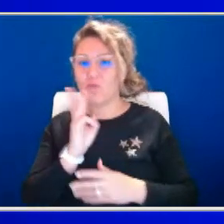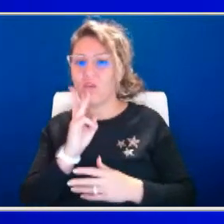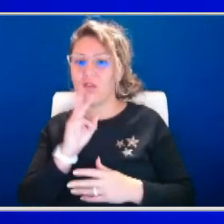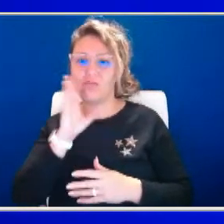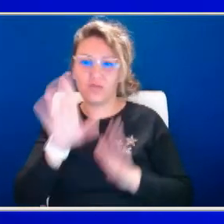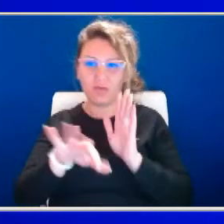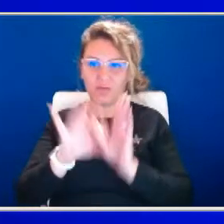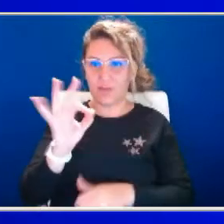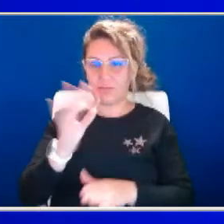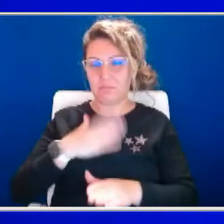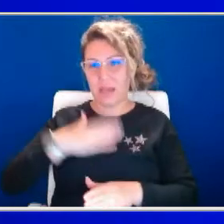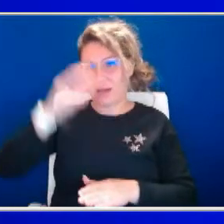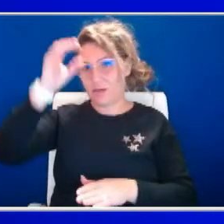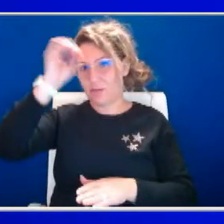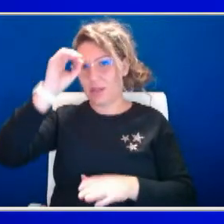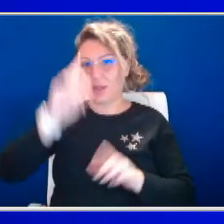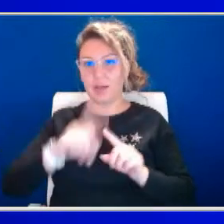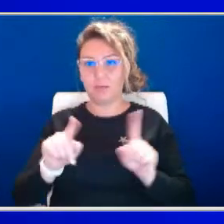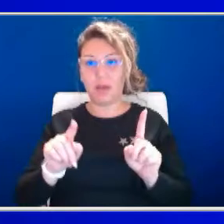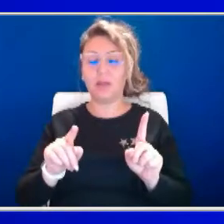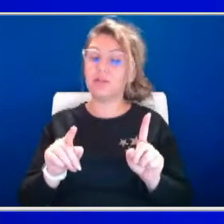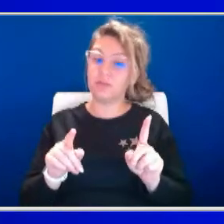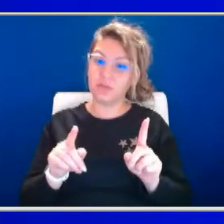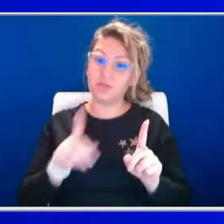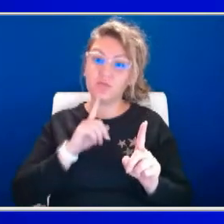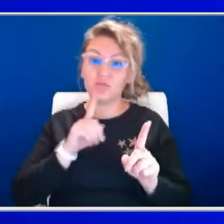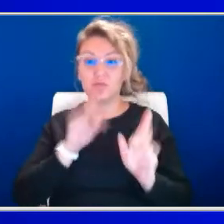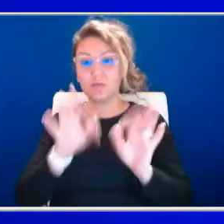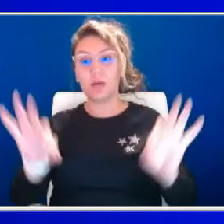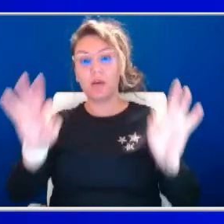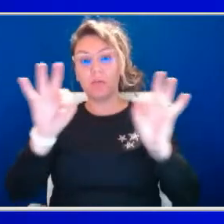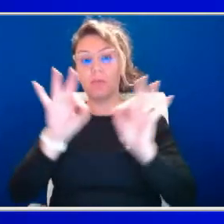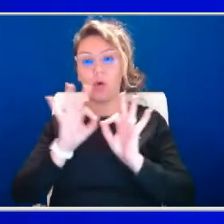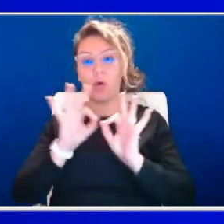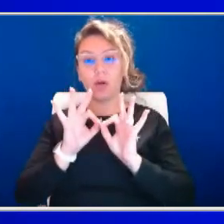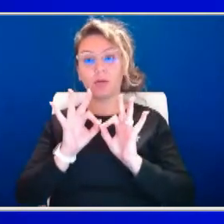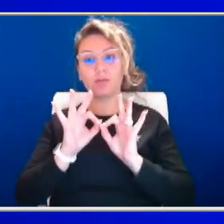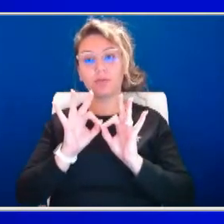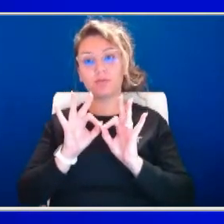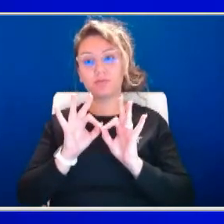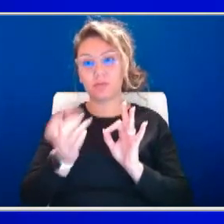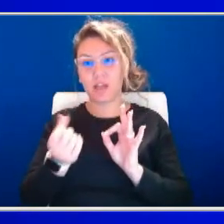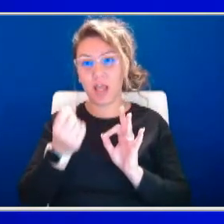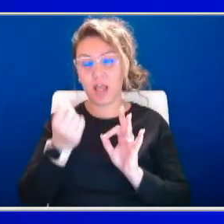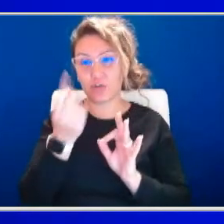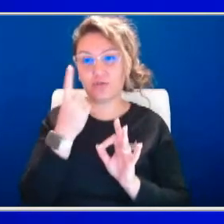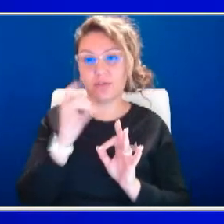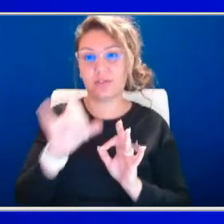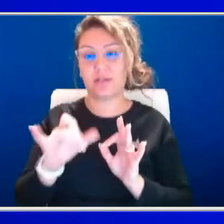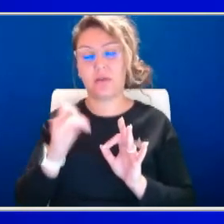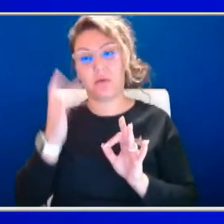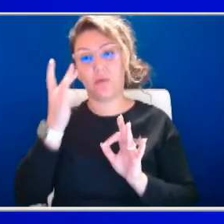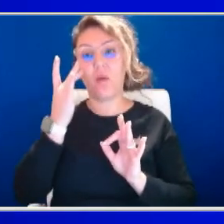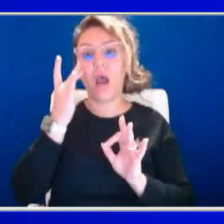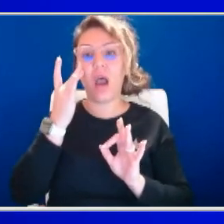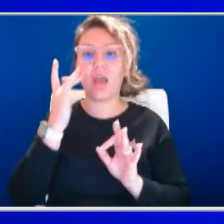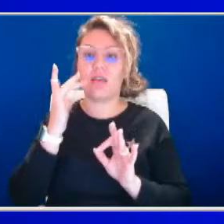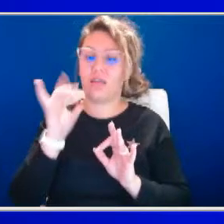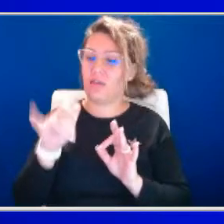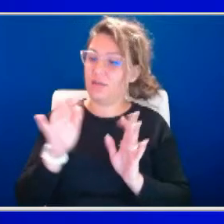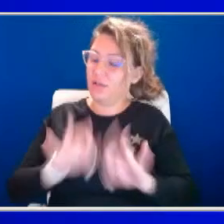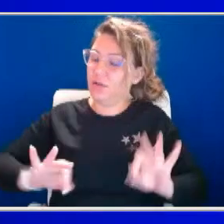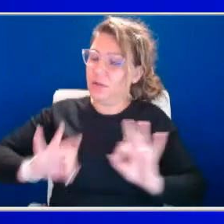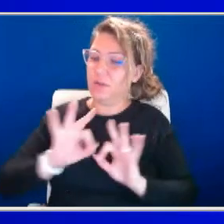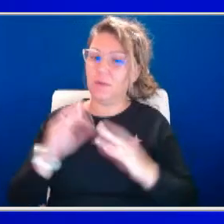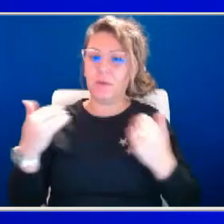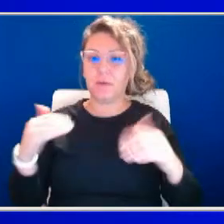just my opinion, but I think it is extremely important to continue to understand that because of this, it is so vitally important that you